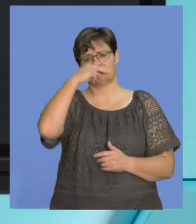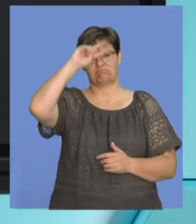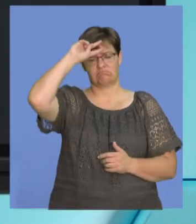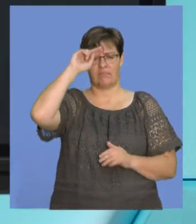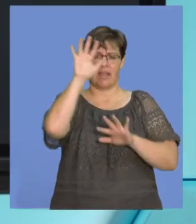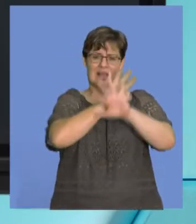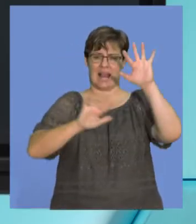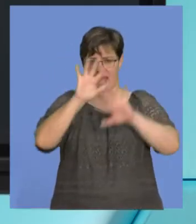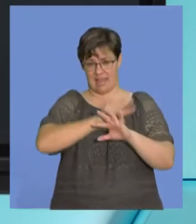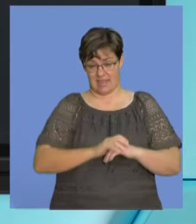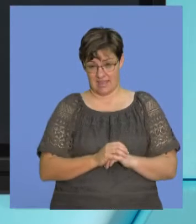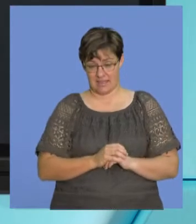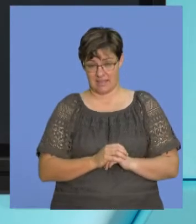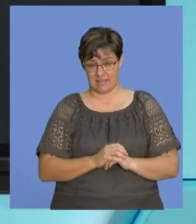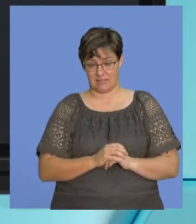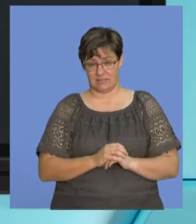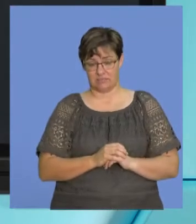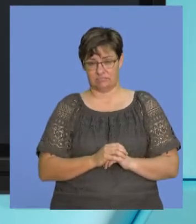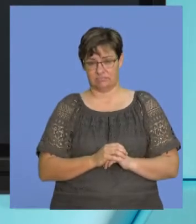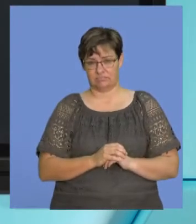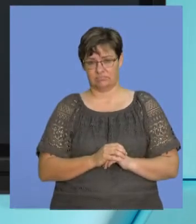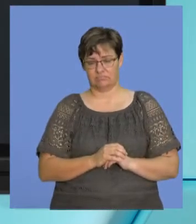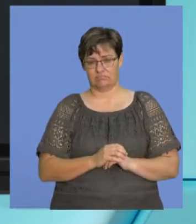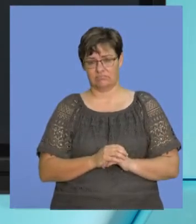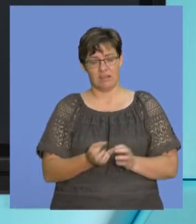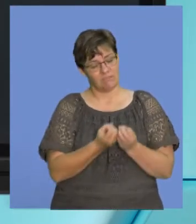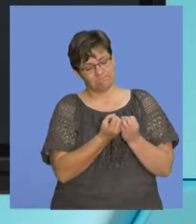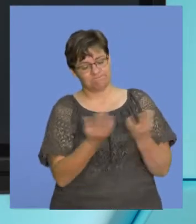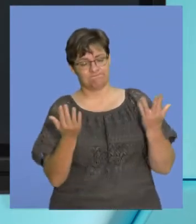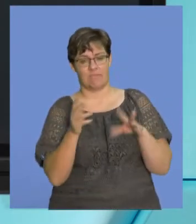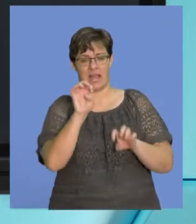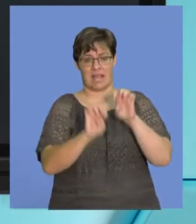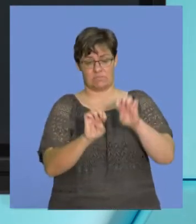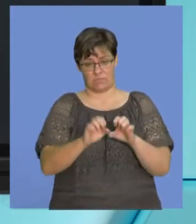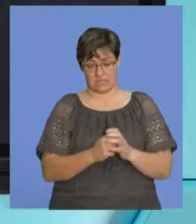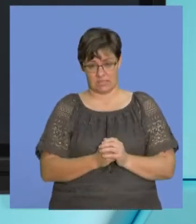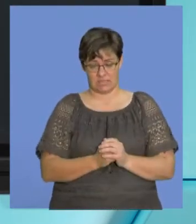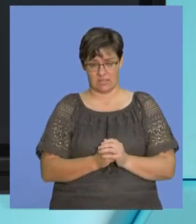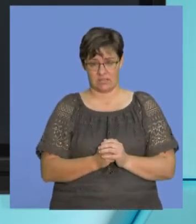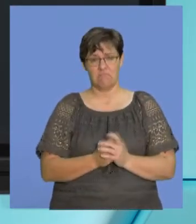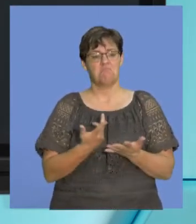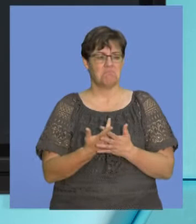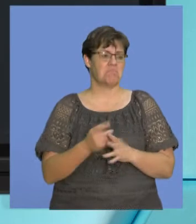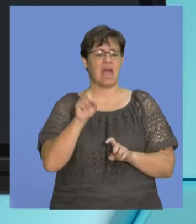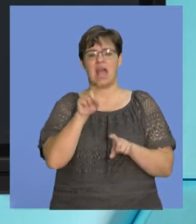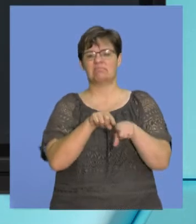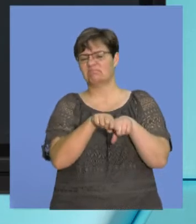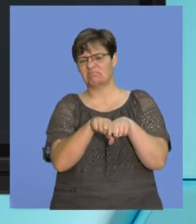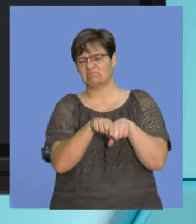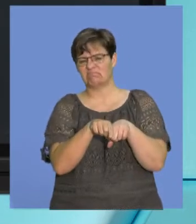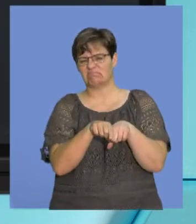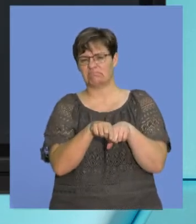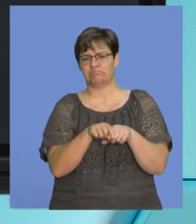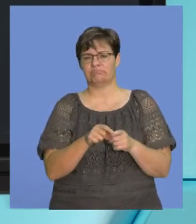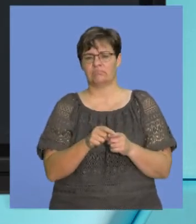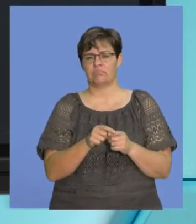the interpretation of color in a qualitative experiment. So if you're conducting an experiment where